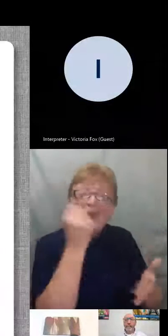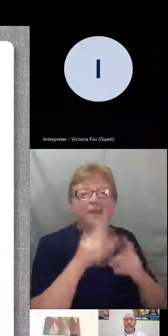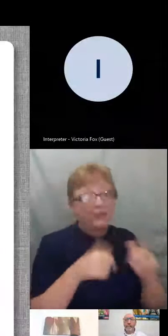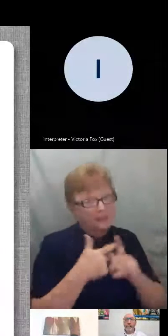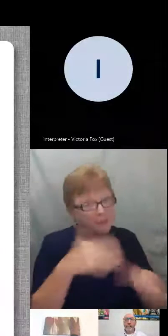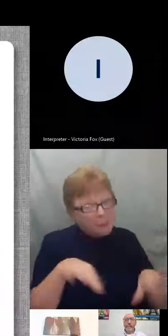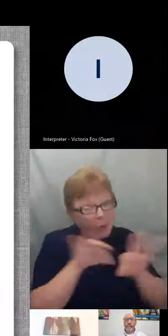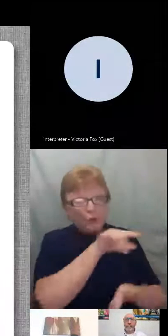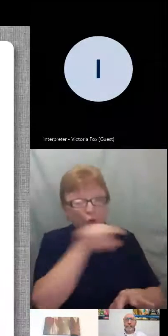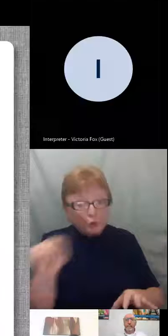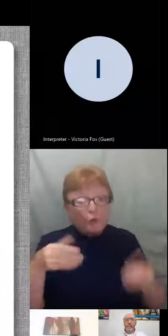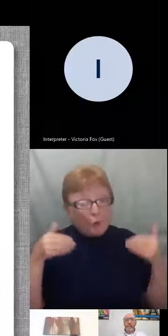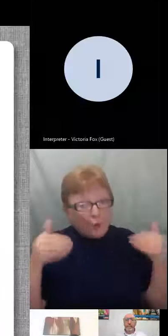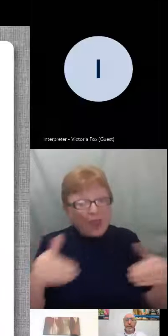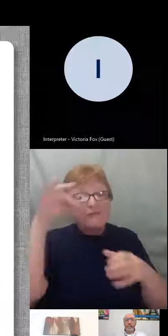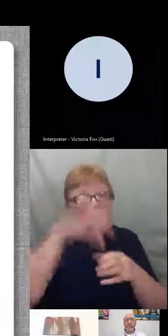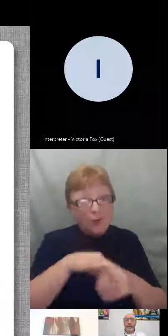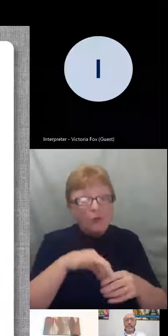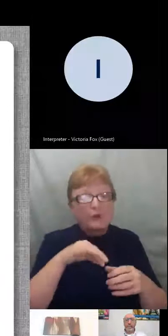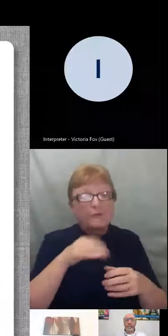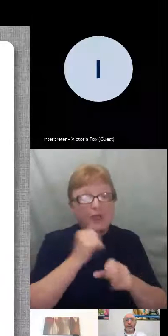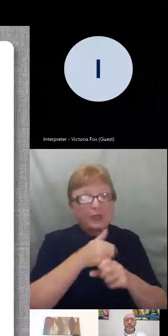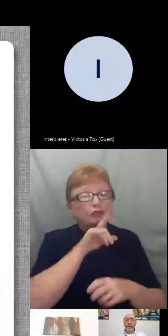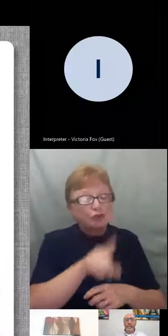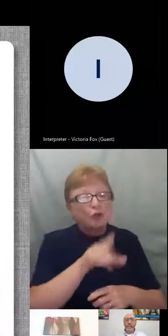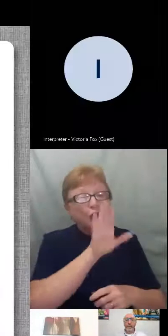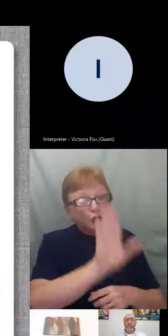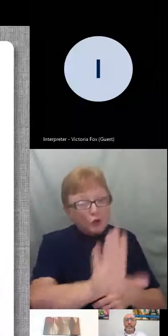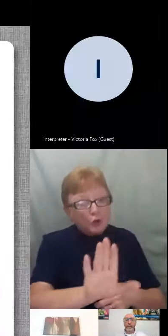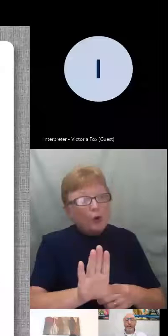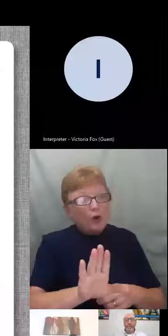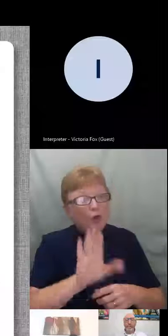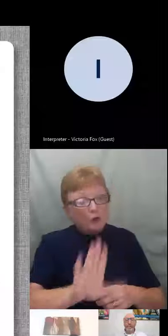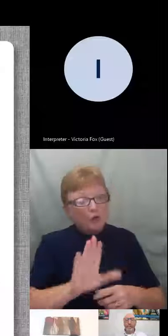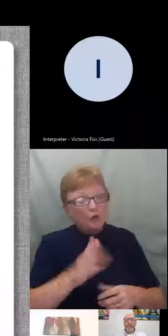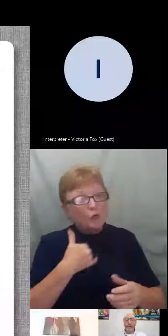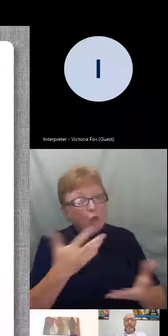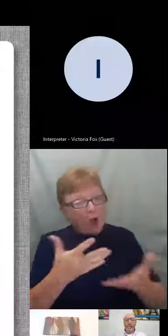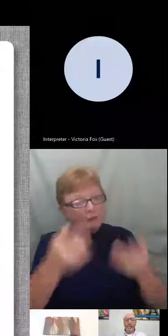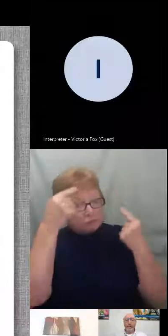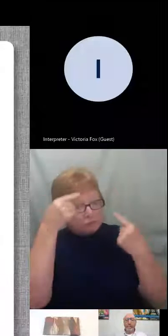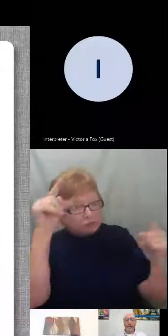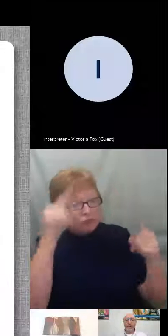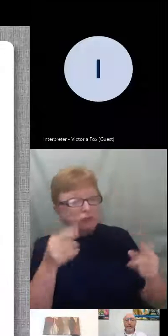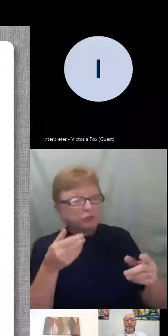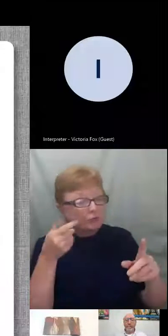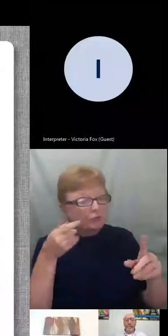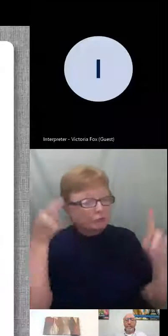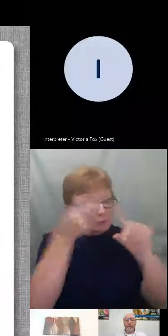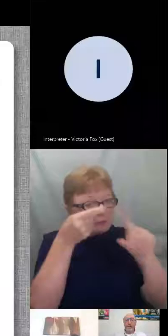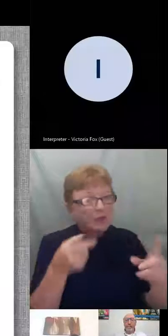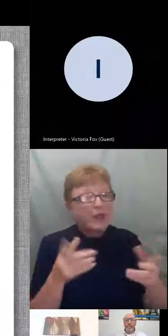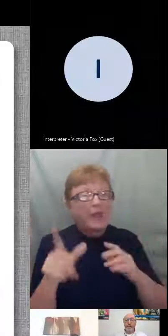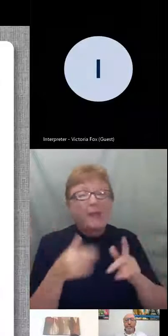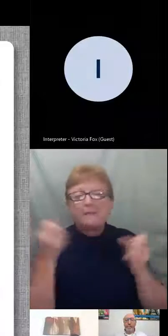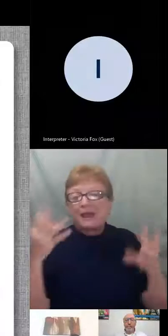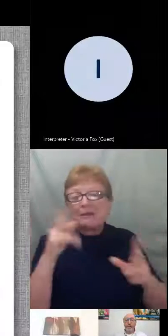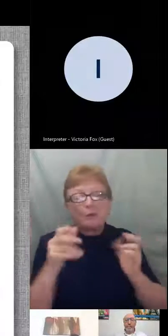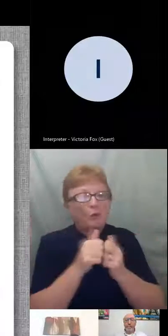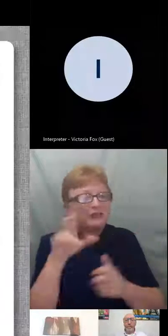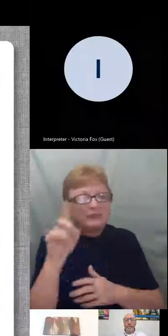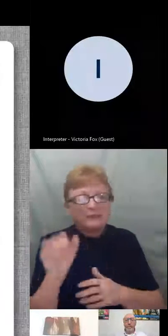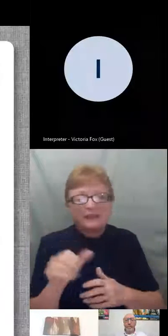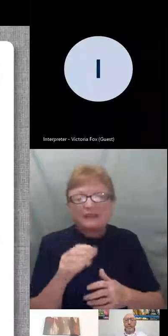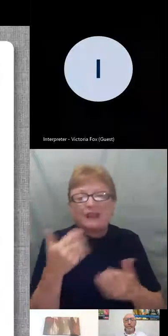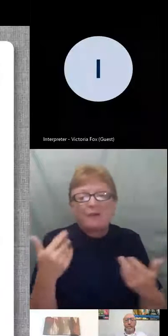vote and make your voice heard. Many people with disabilities do not vote. They want